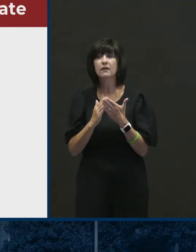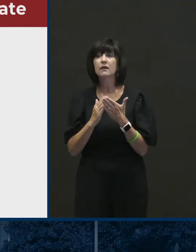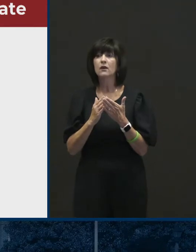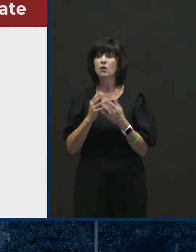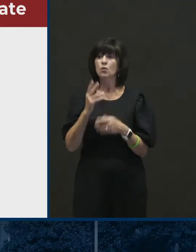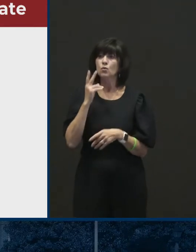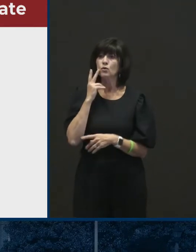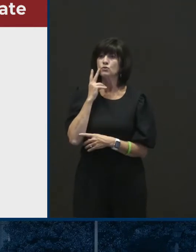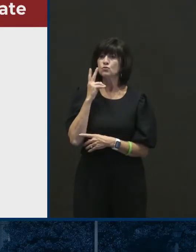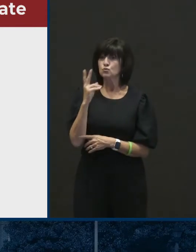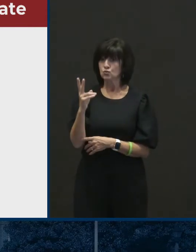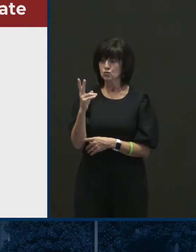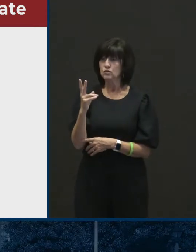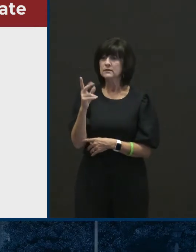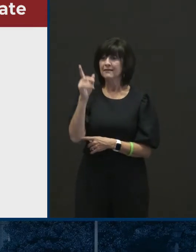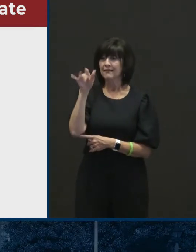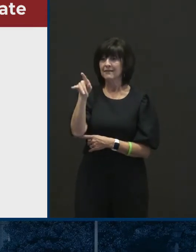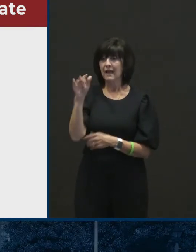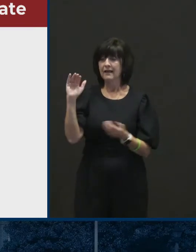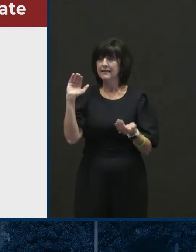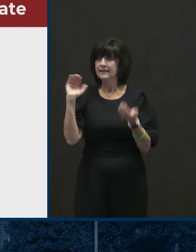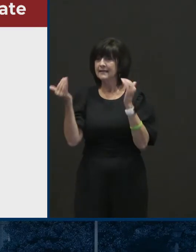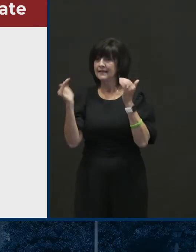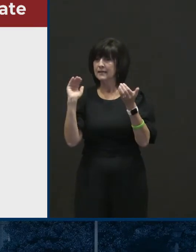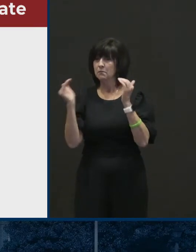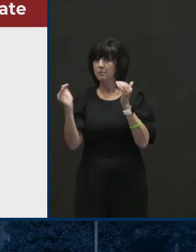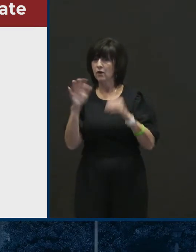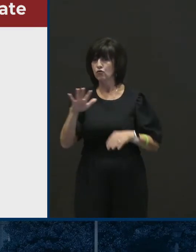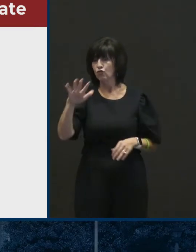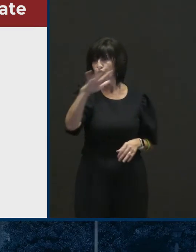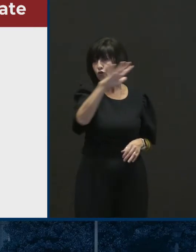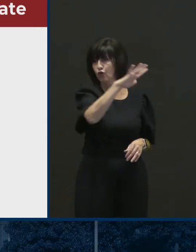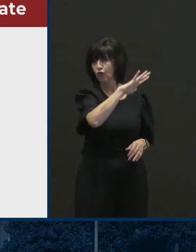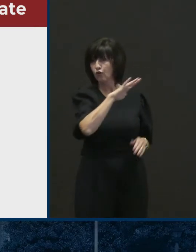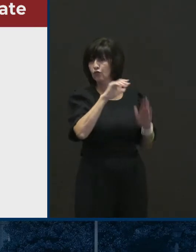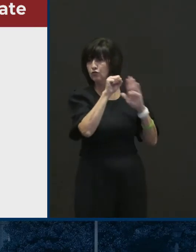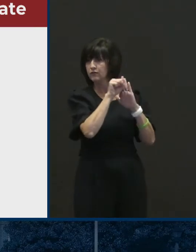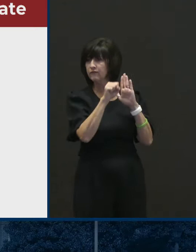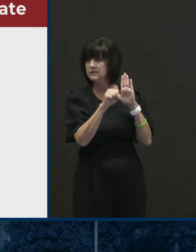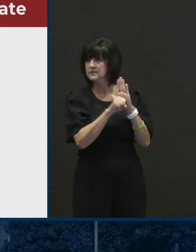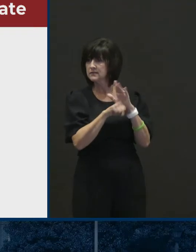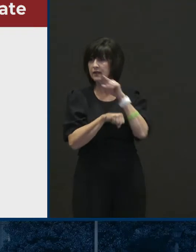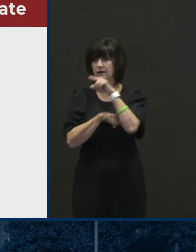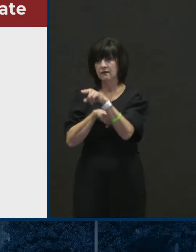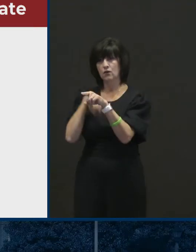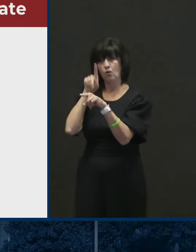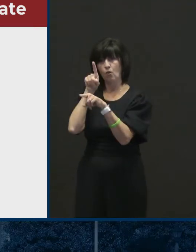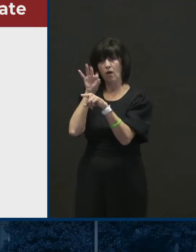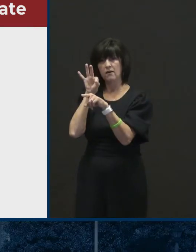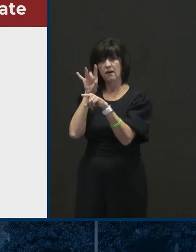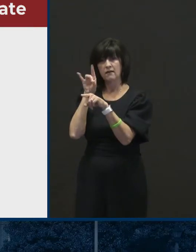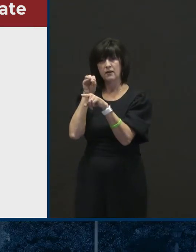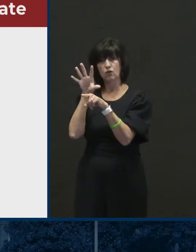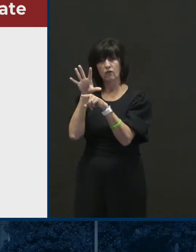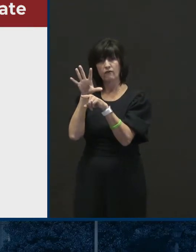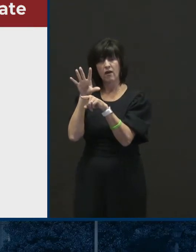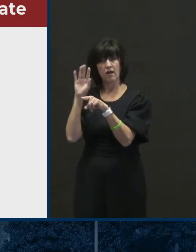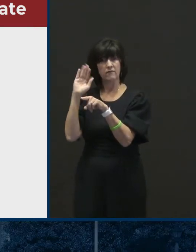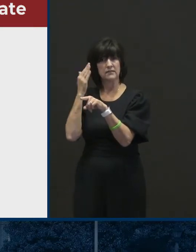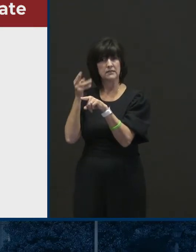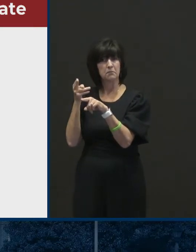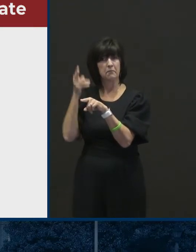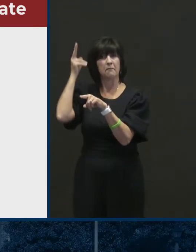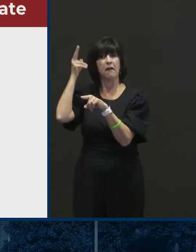positive in comparison to what we're seeing in the state, you see that this zip code is higher than the rest